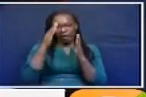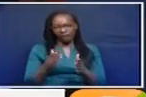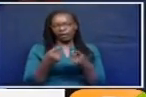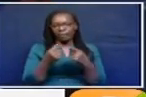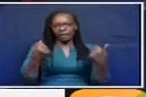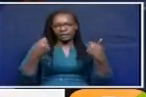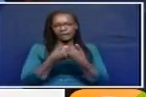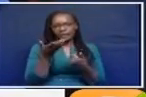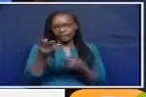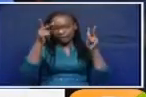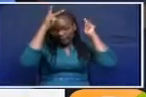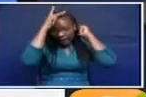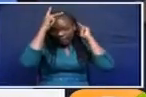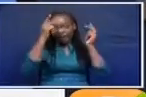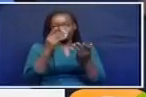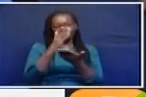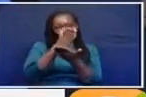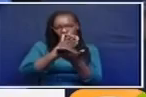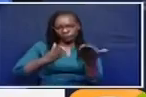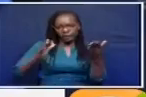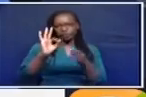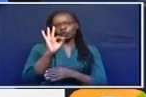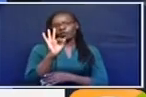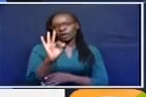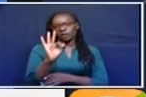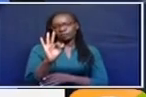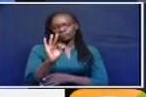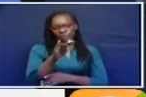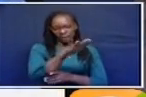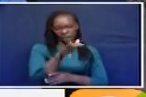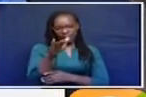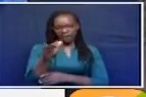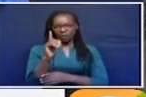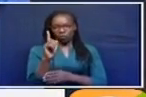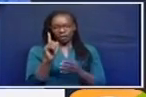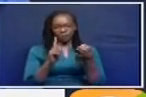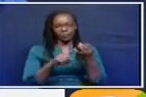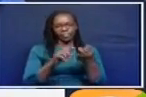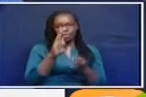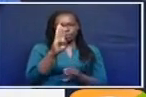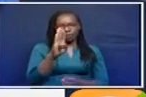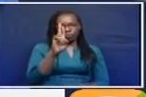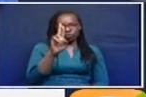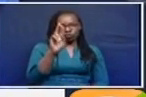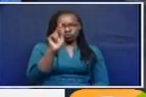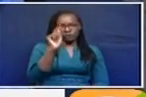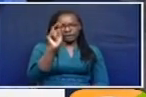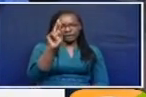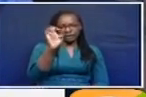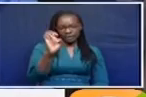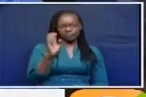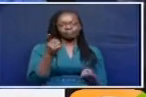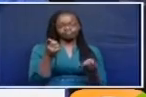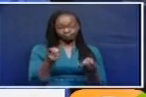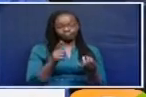been split into three constituencies, and those are Butere constituency, where Andrew Toboso is the current sitting